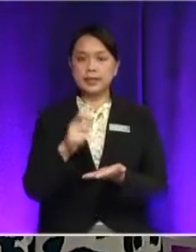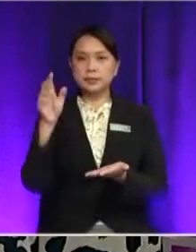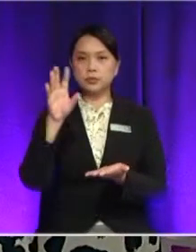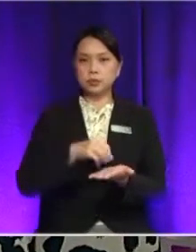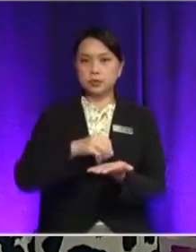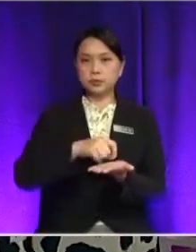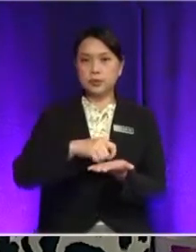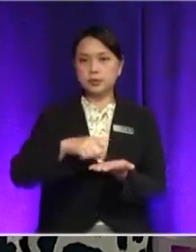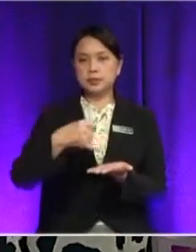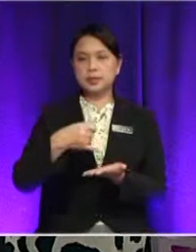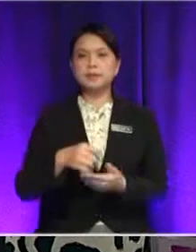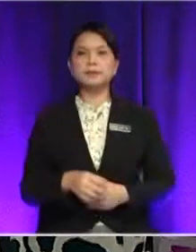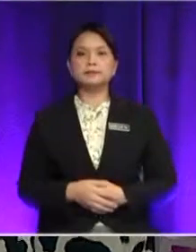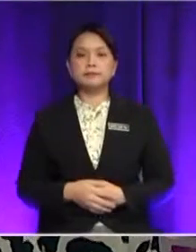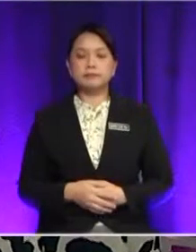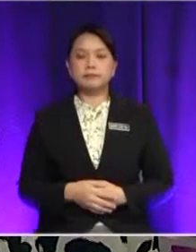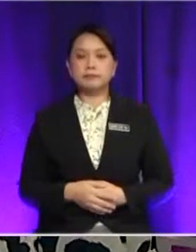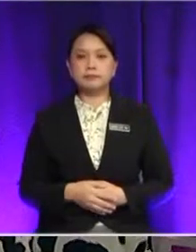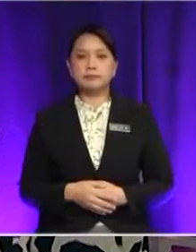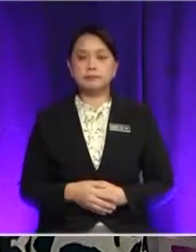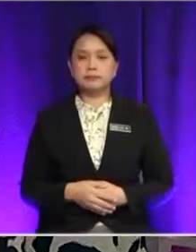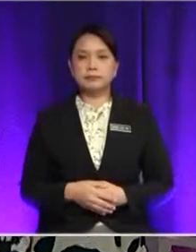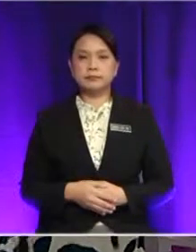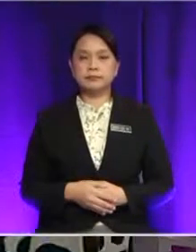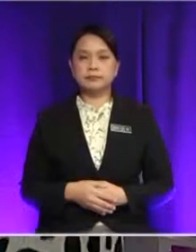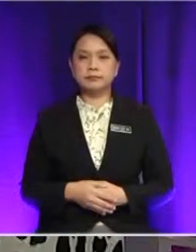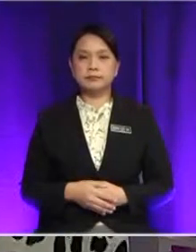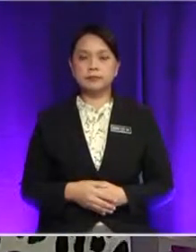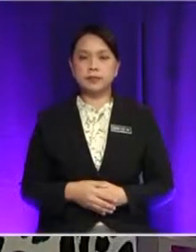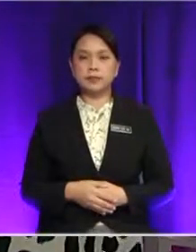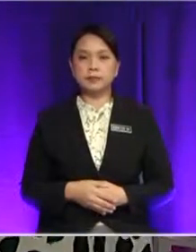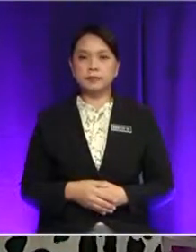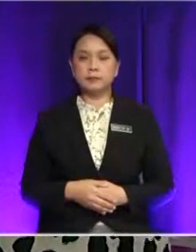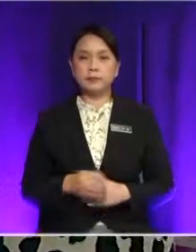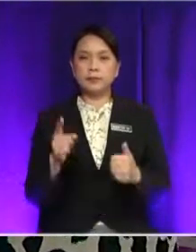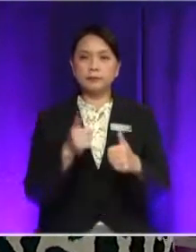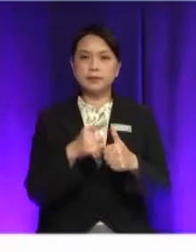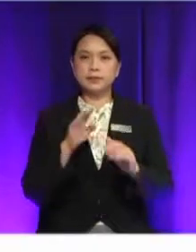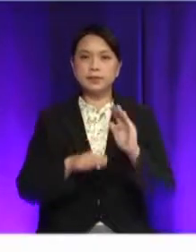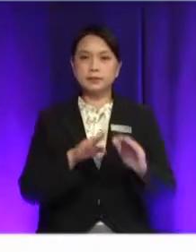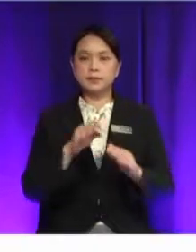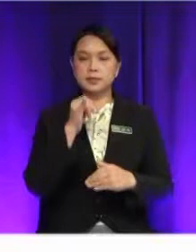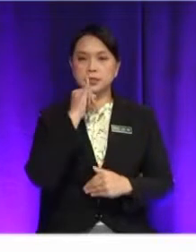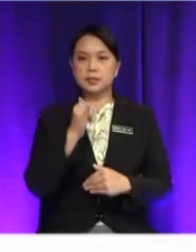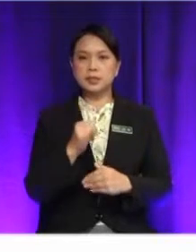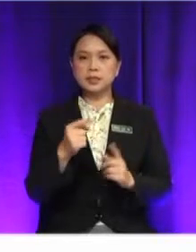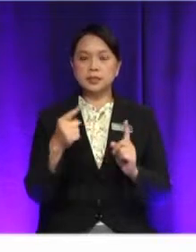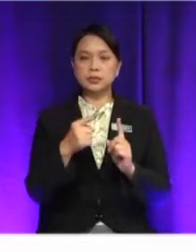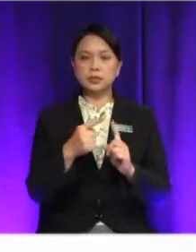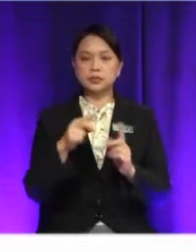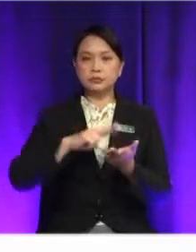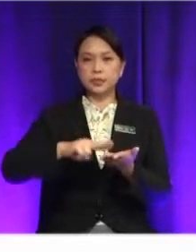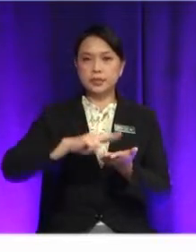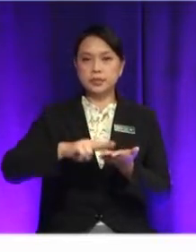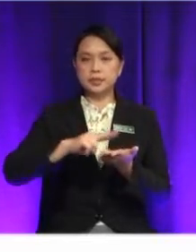for you to execute in order to get the best answer. So the first step, Shafiqah, is definitely to read the passage